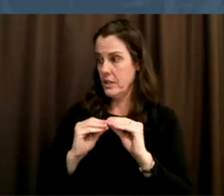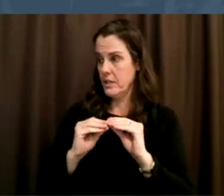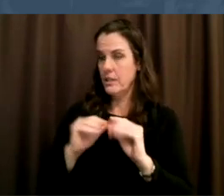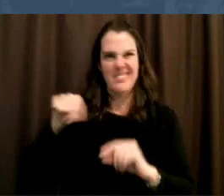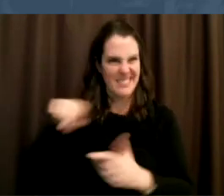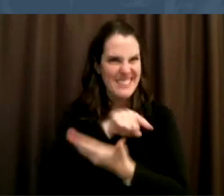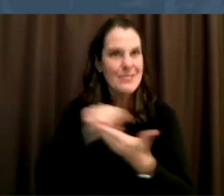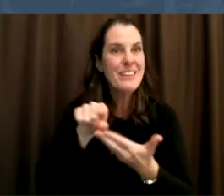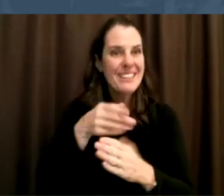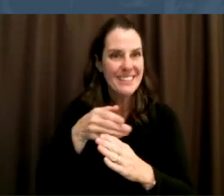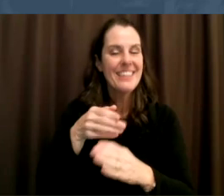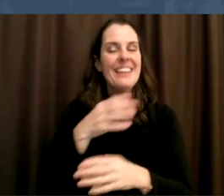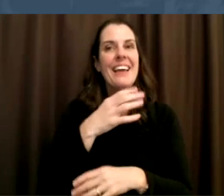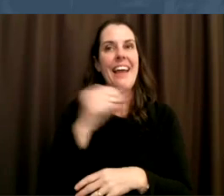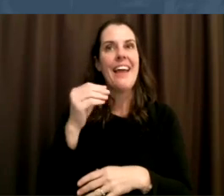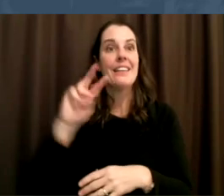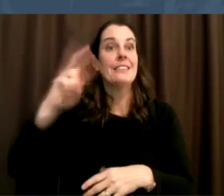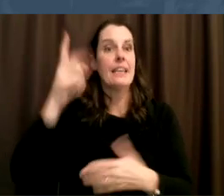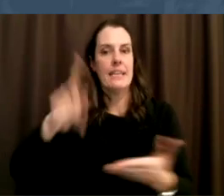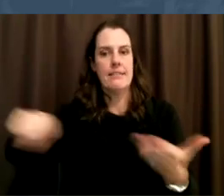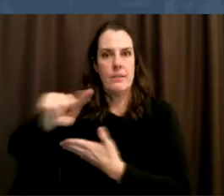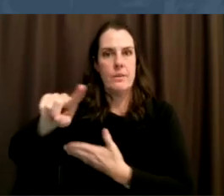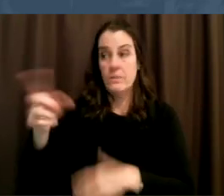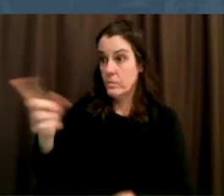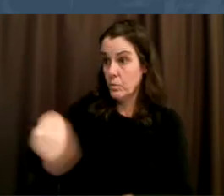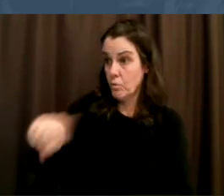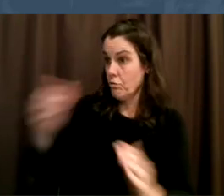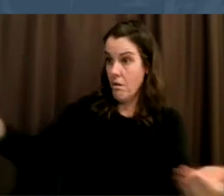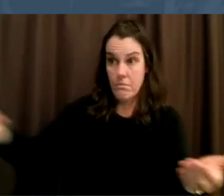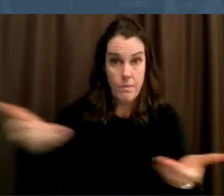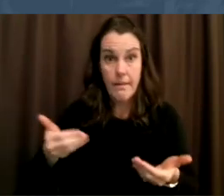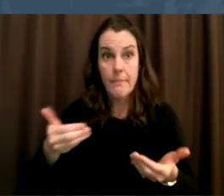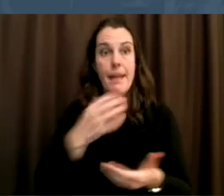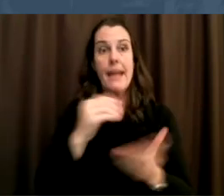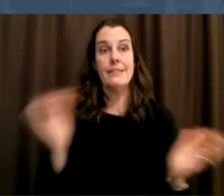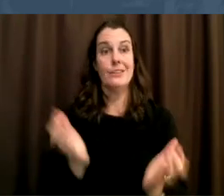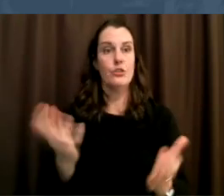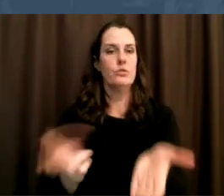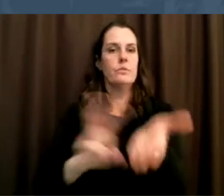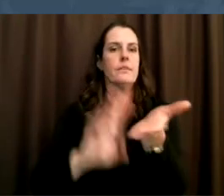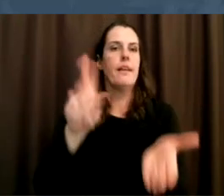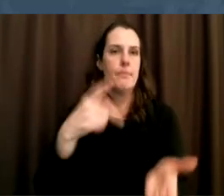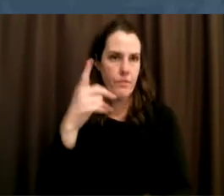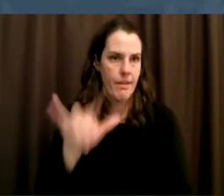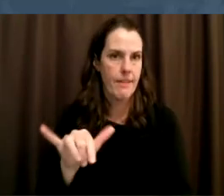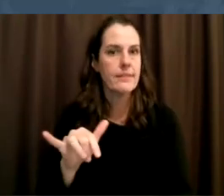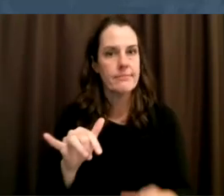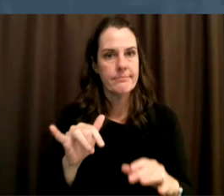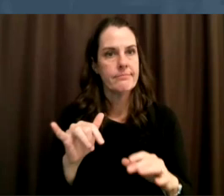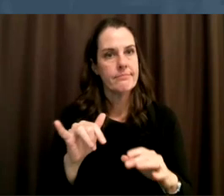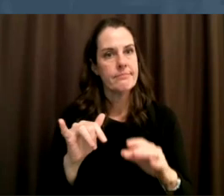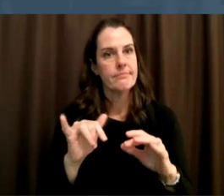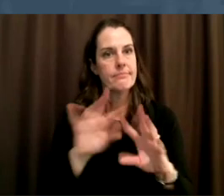and we have another one coming up next week that folks are welcome and encouraged to sign up for if this is